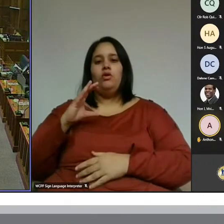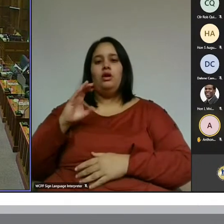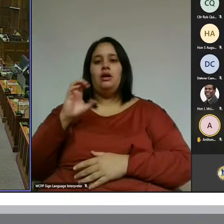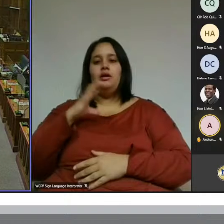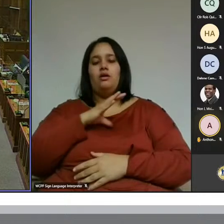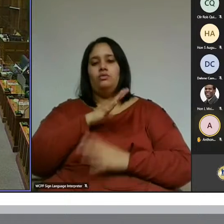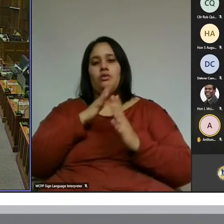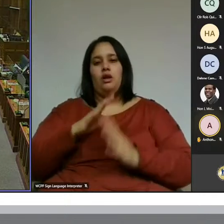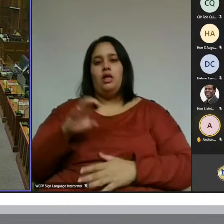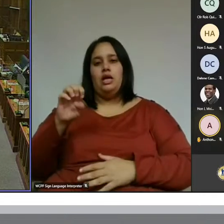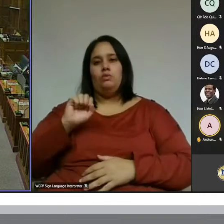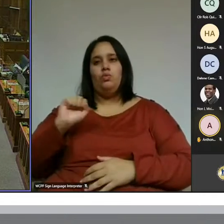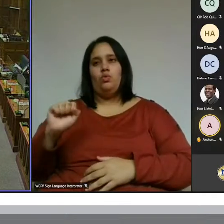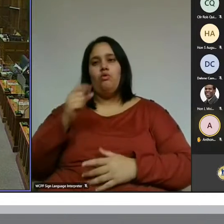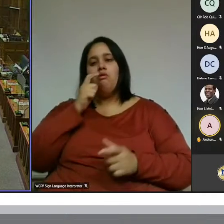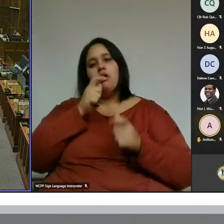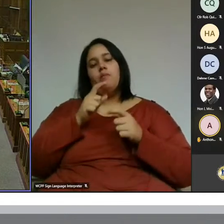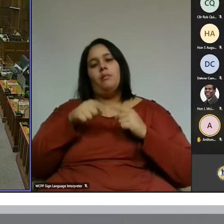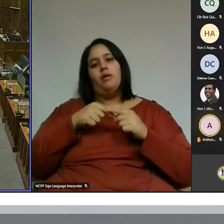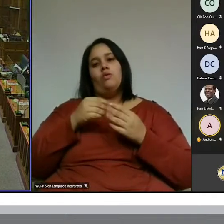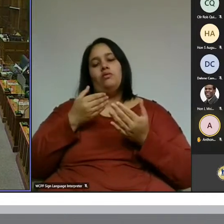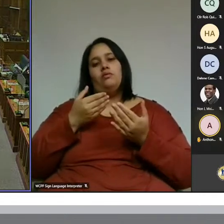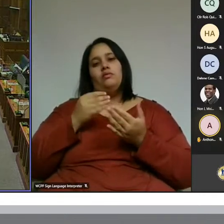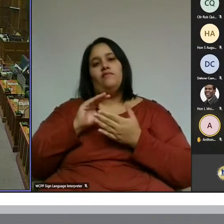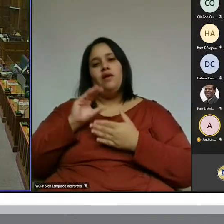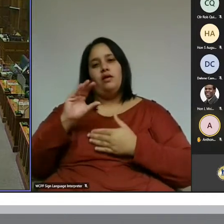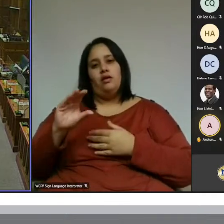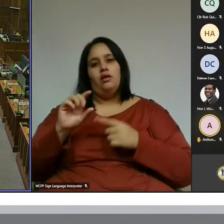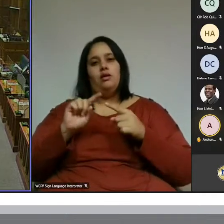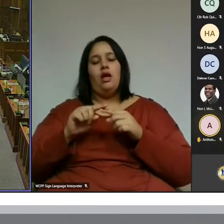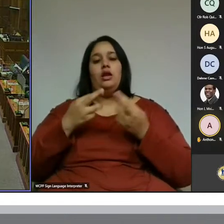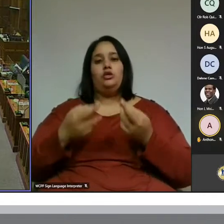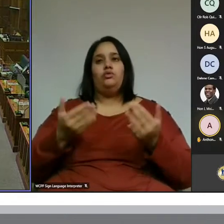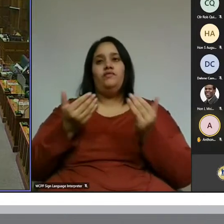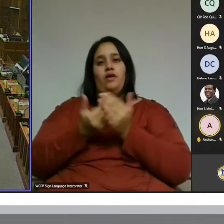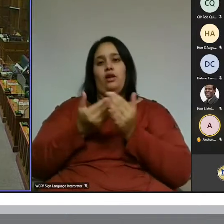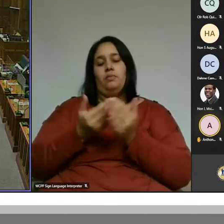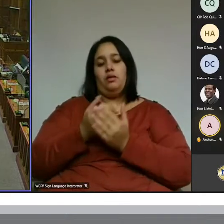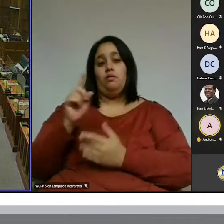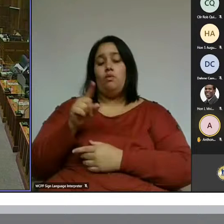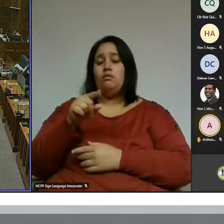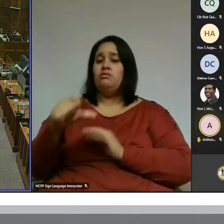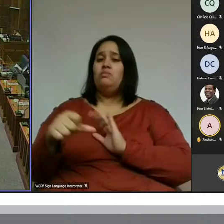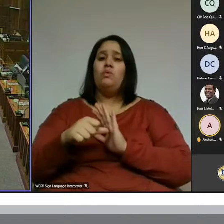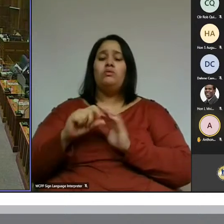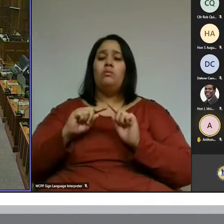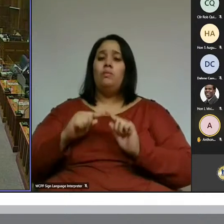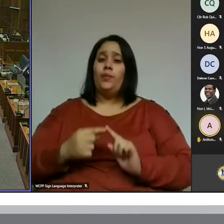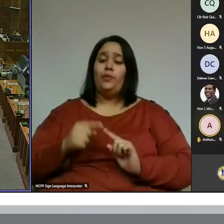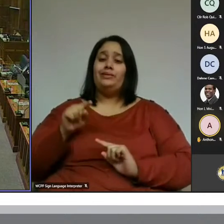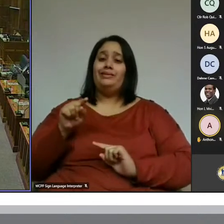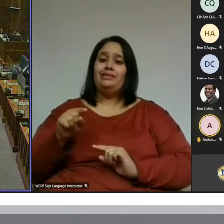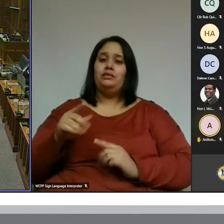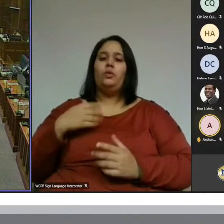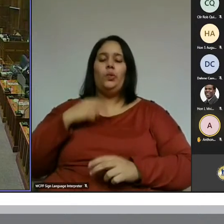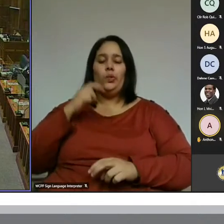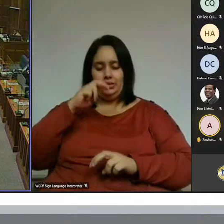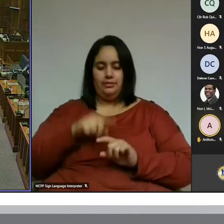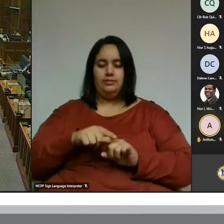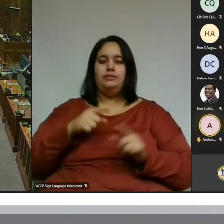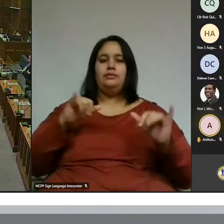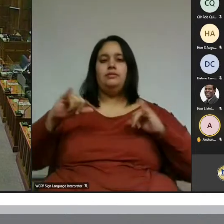around funding and available resources. I think that's a very important point, and it's something we share